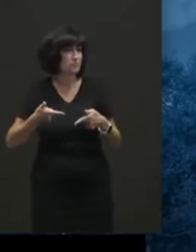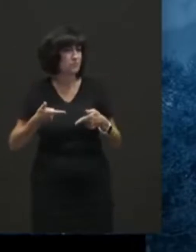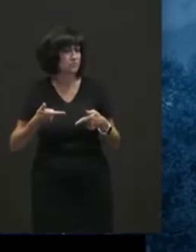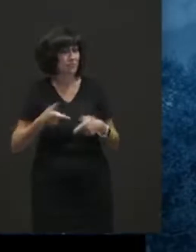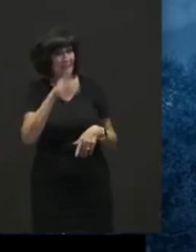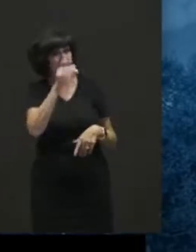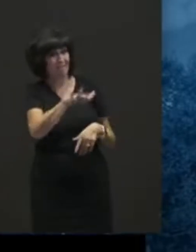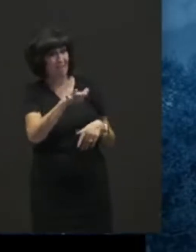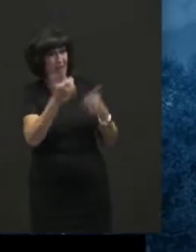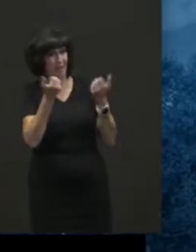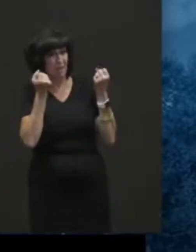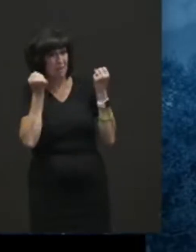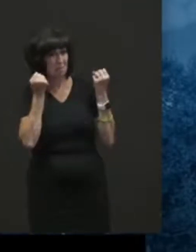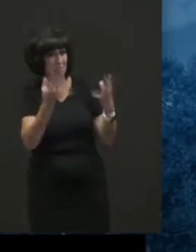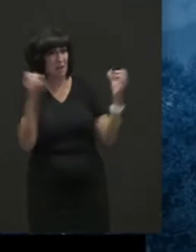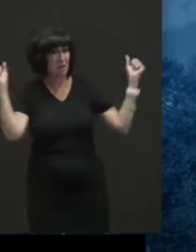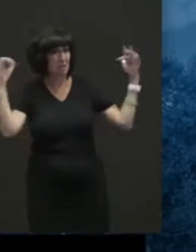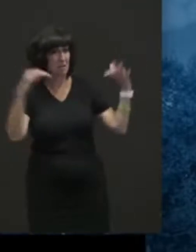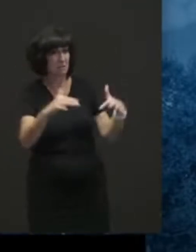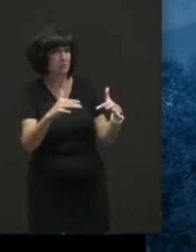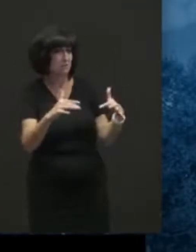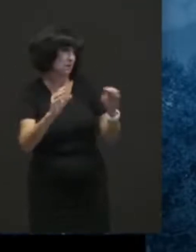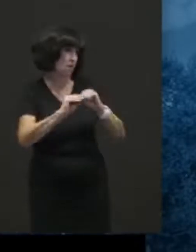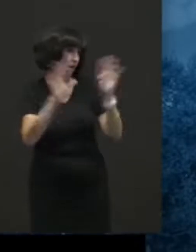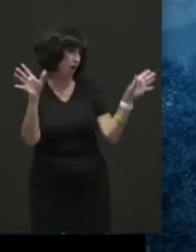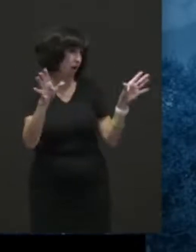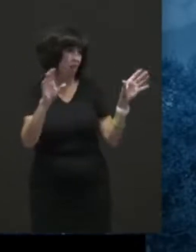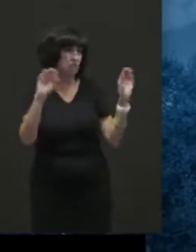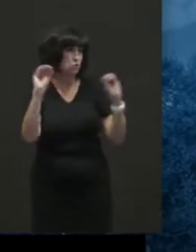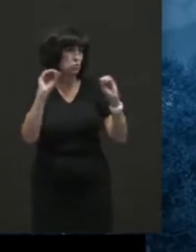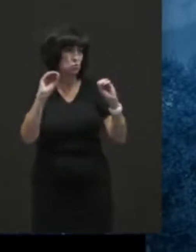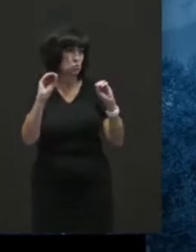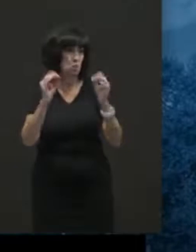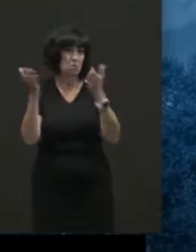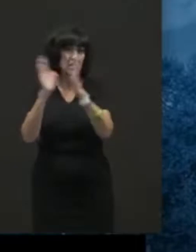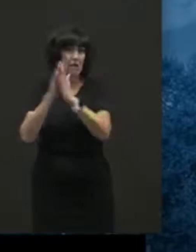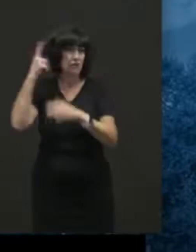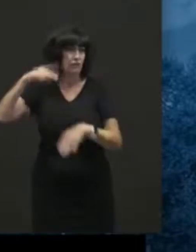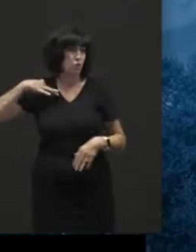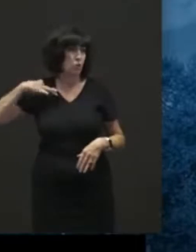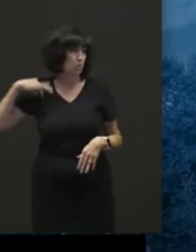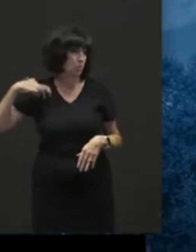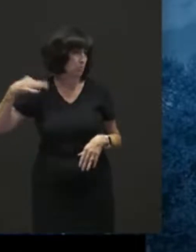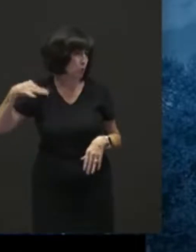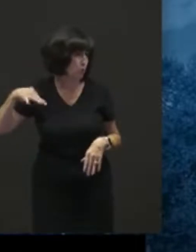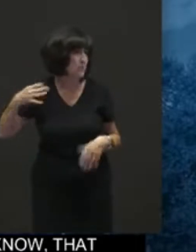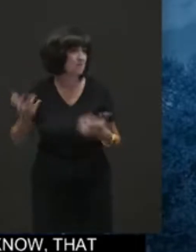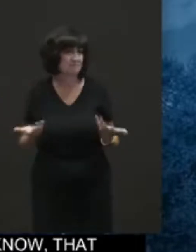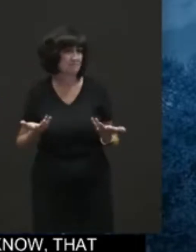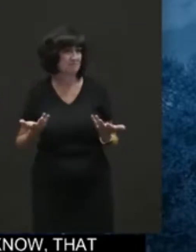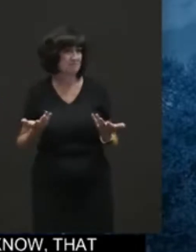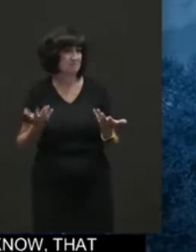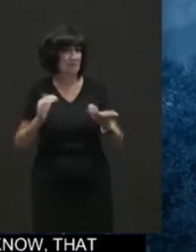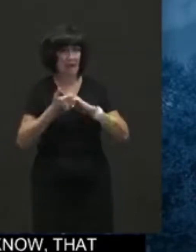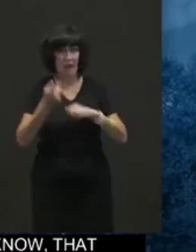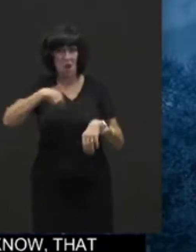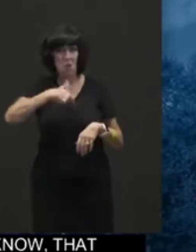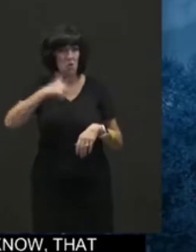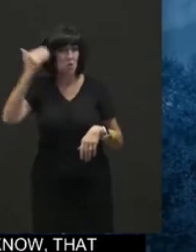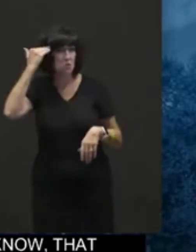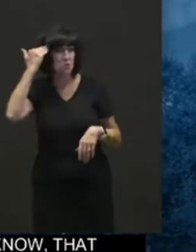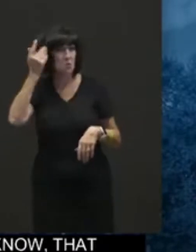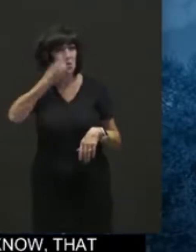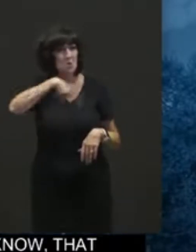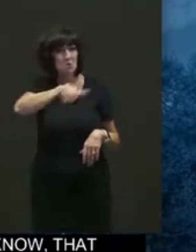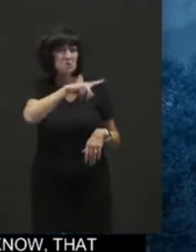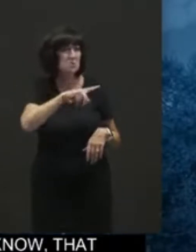Obviously, it wasn't a permitted gathering, and so you're probably not going to know beforehand, but local authorities and others